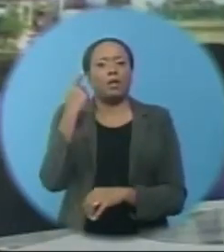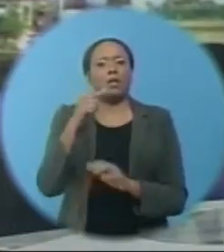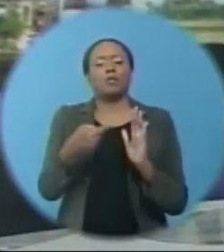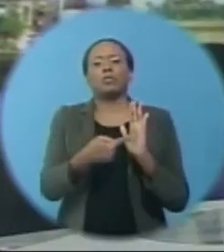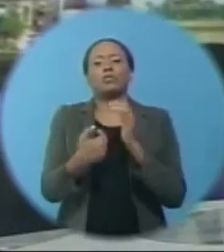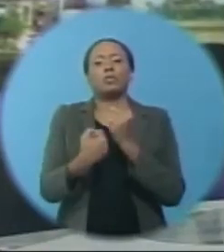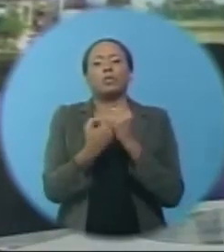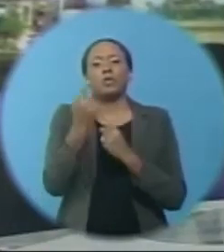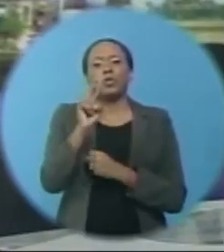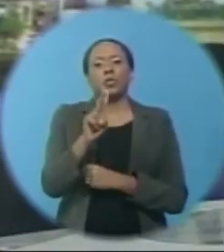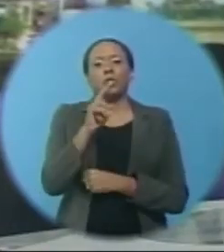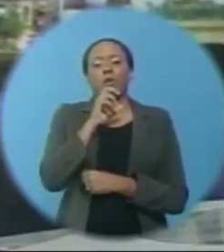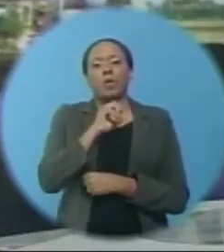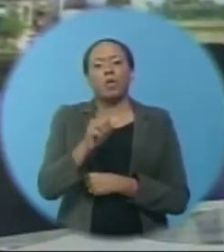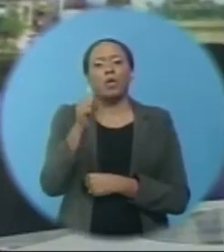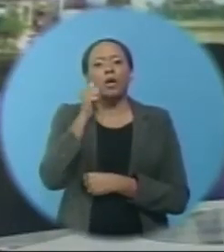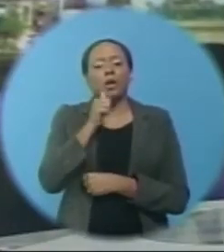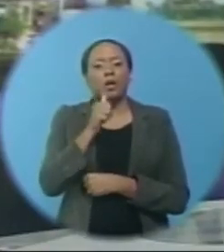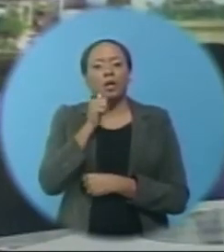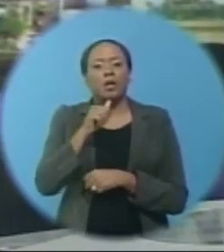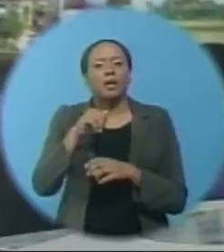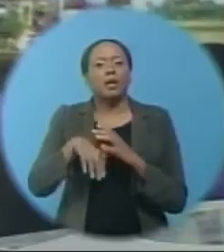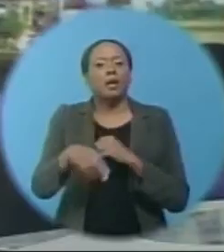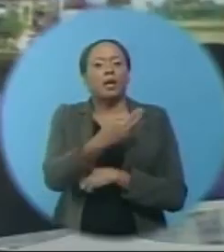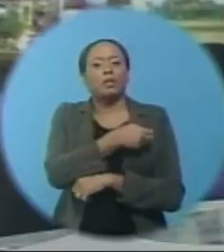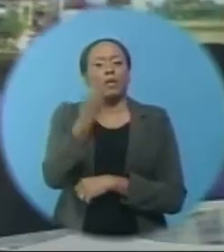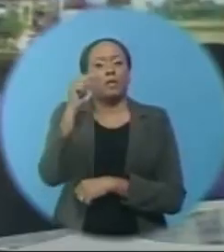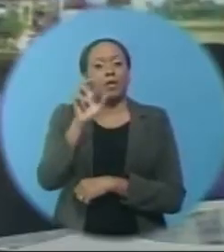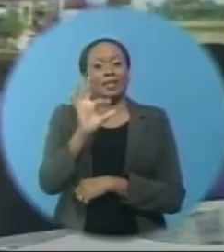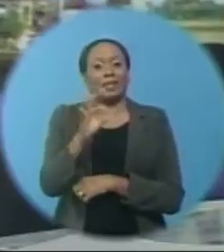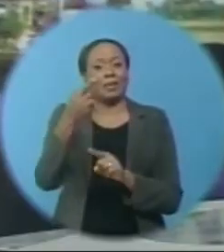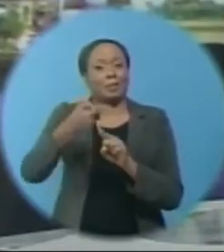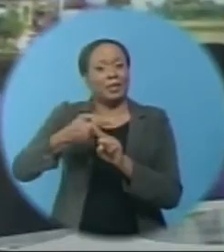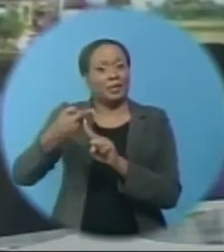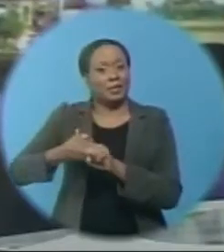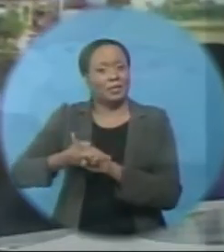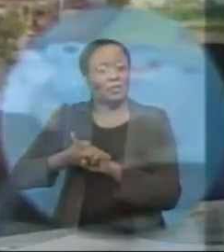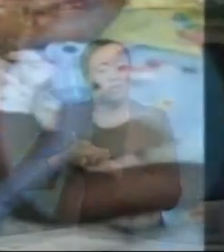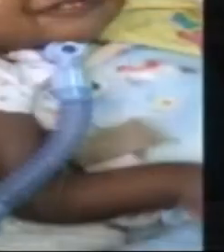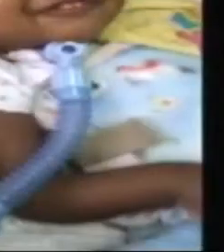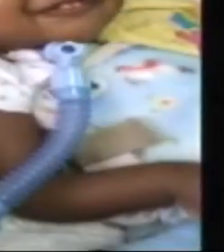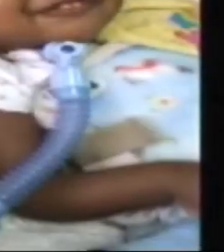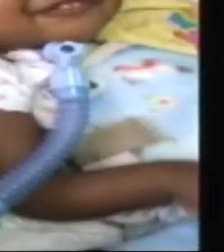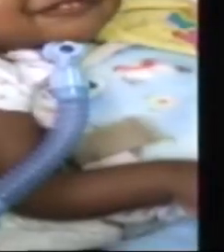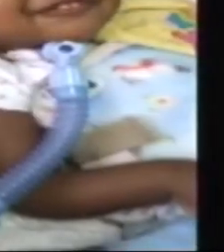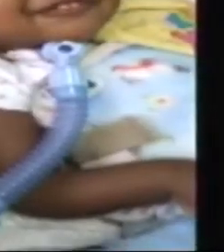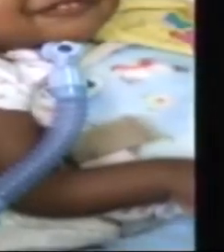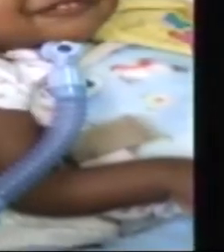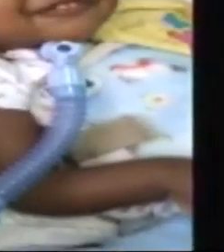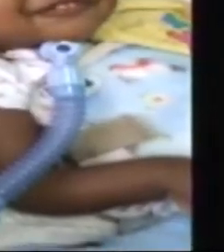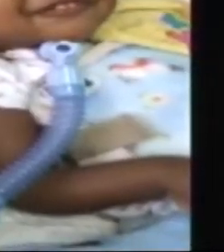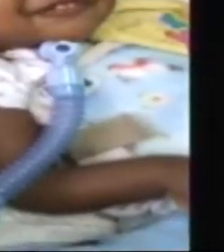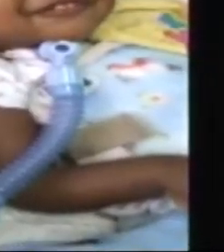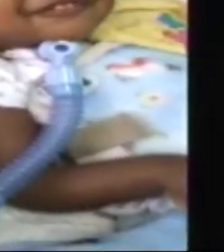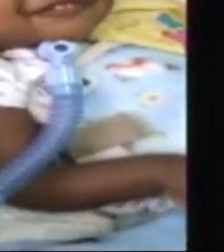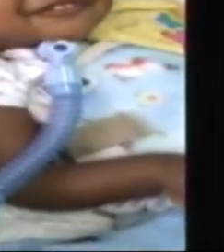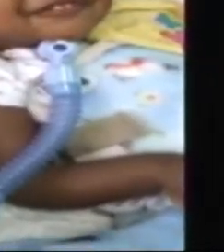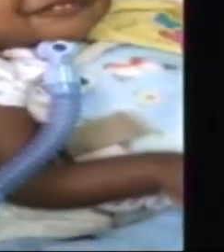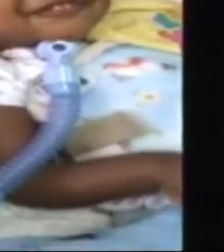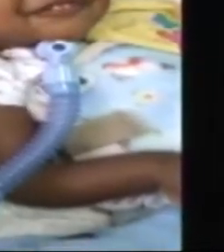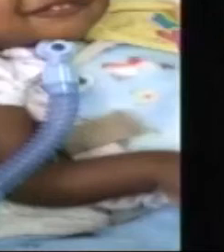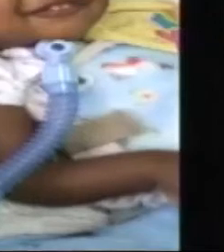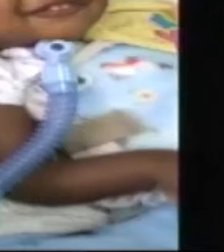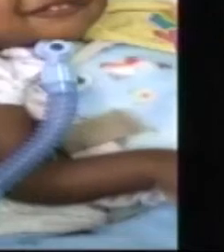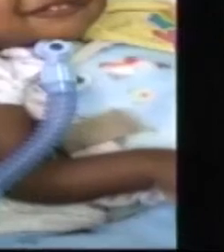show support for 2-year-old Takila Lynch. A patient at the hospital for the last 9 months, Takila suffers